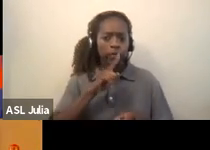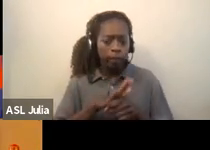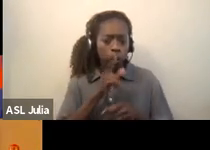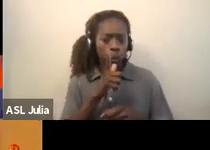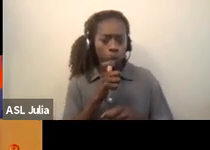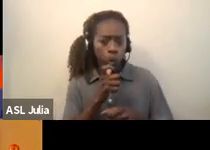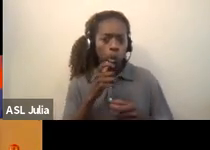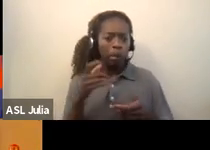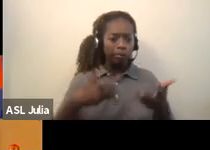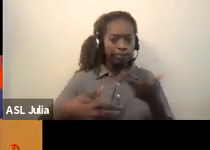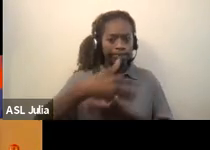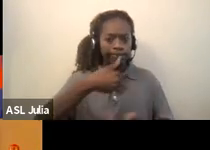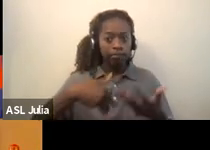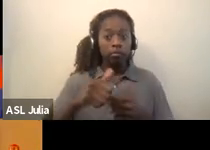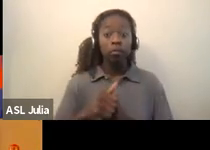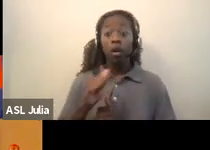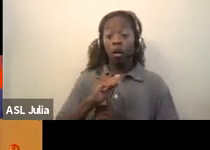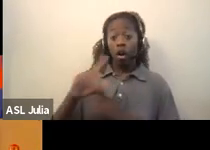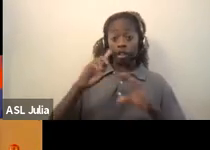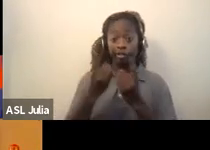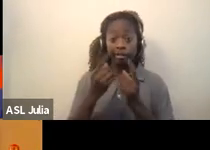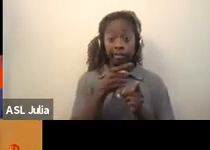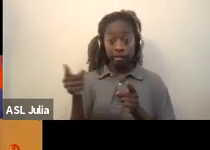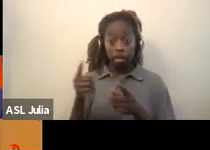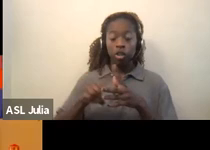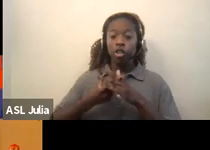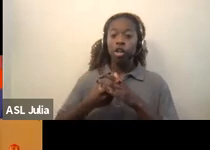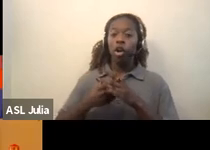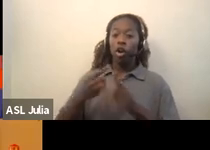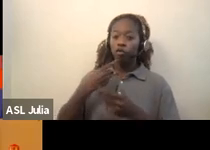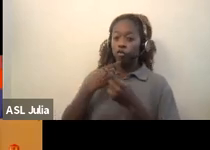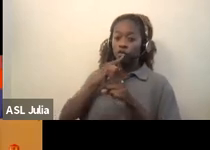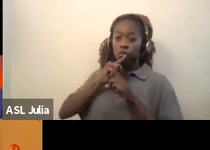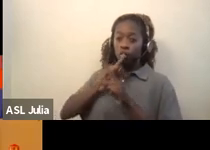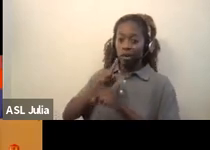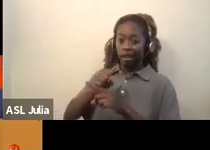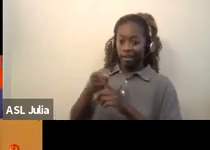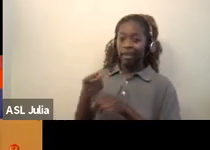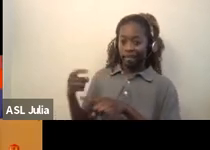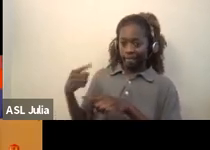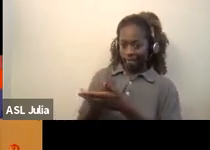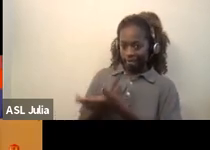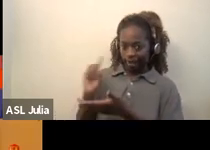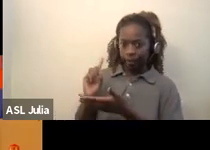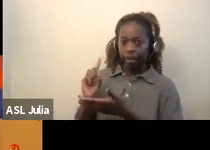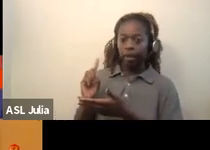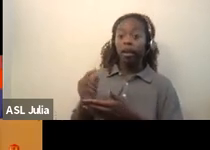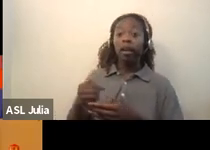all districts started their reporting last week for the period encompassing september 13th through the 15th